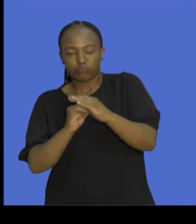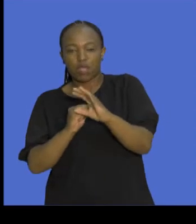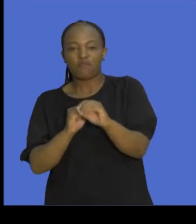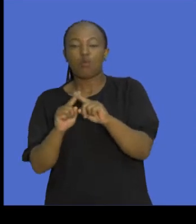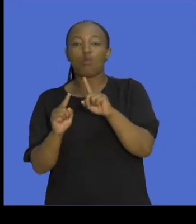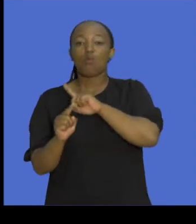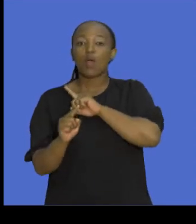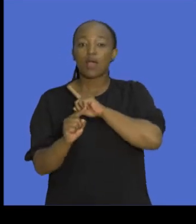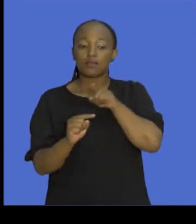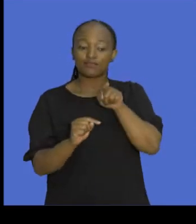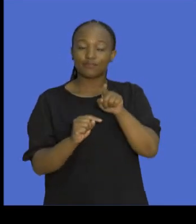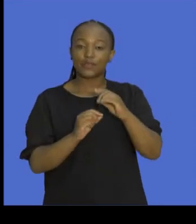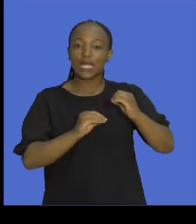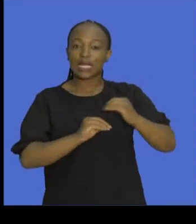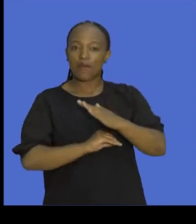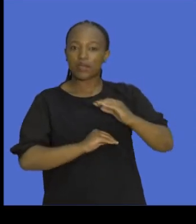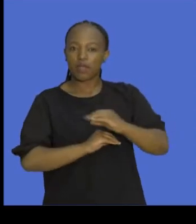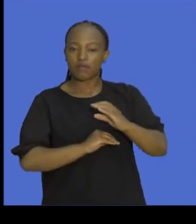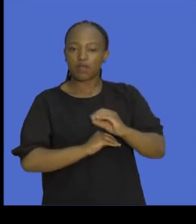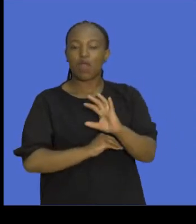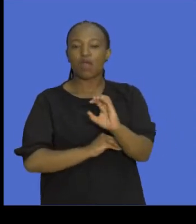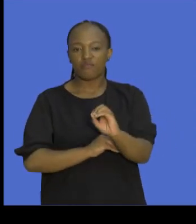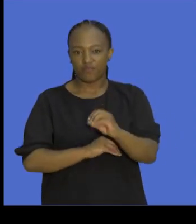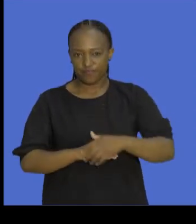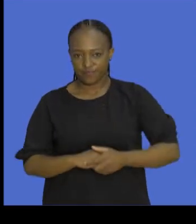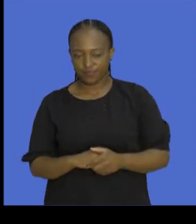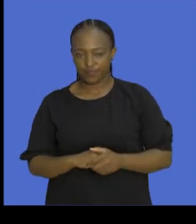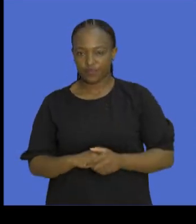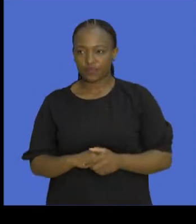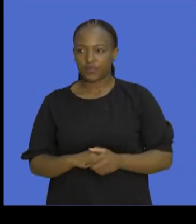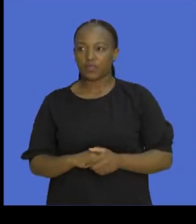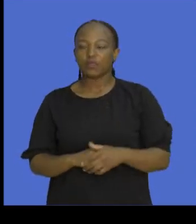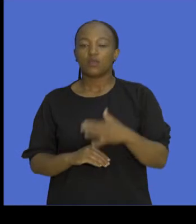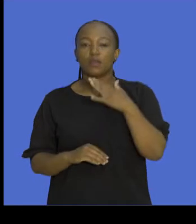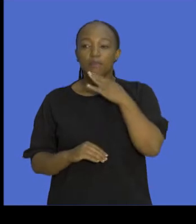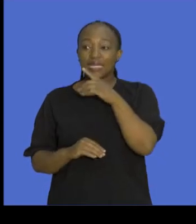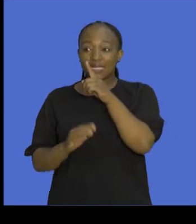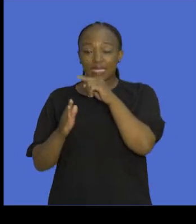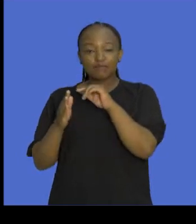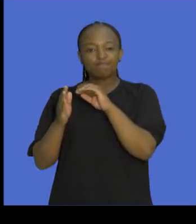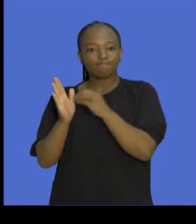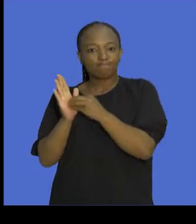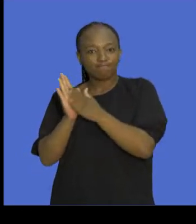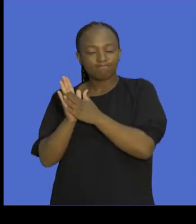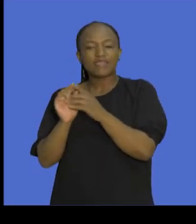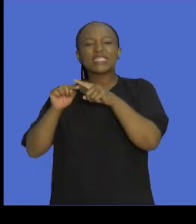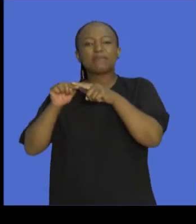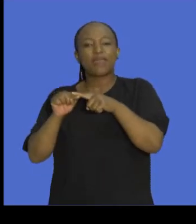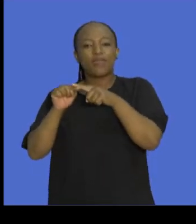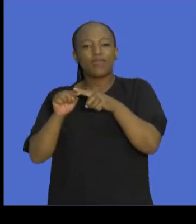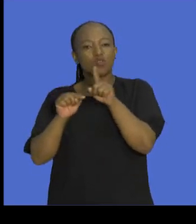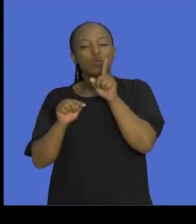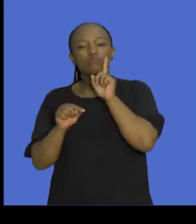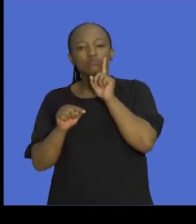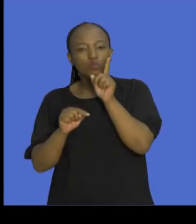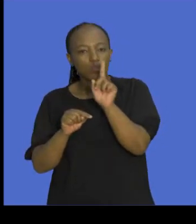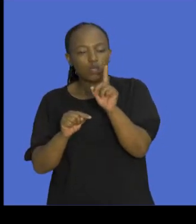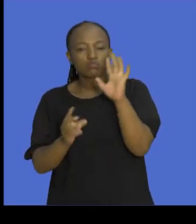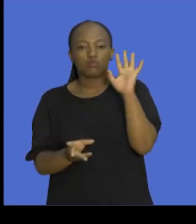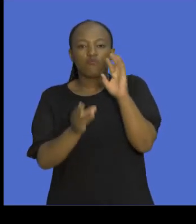the battery when there is current in the circuit, which is our terminal potential difference. So the notation will vary. Suppose we want to